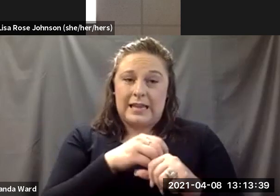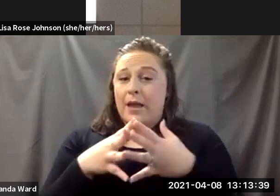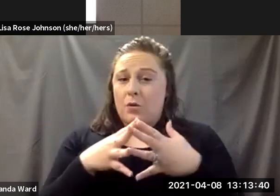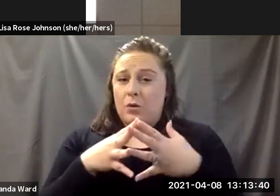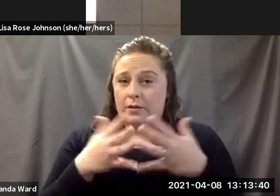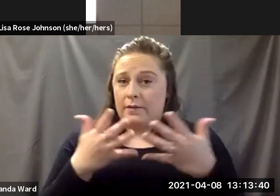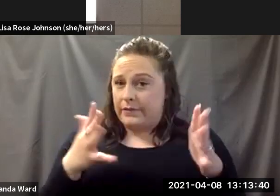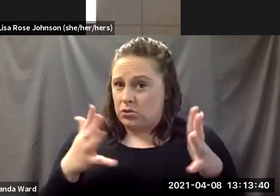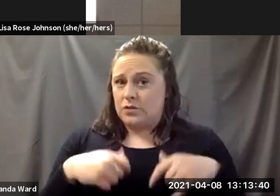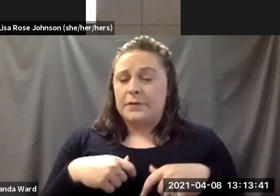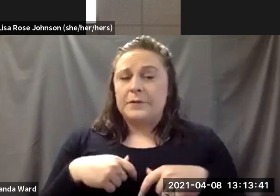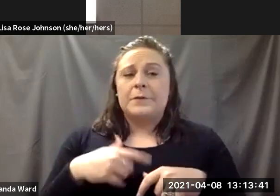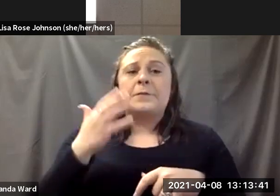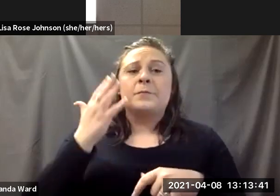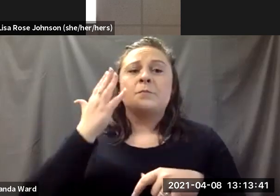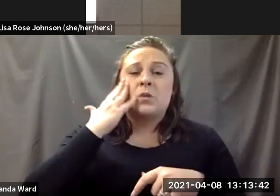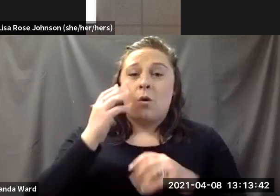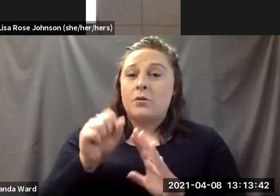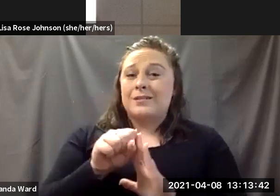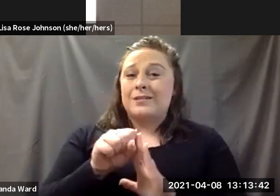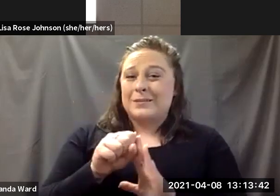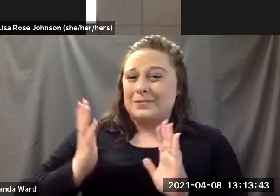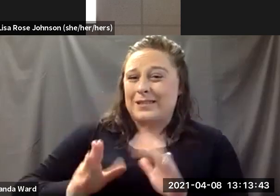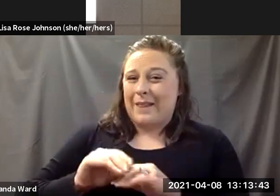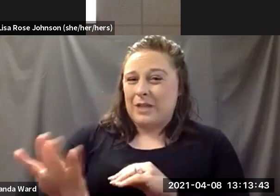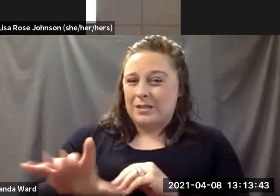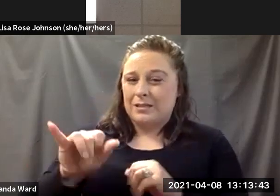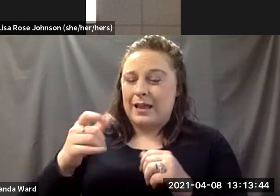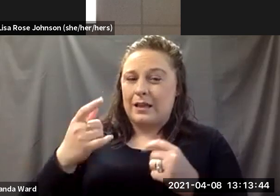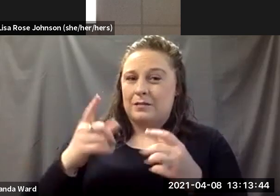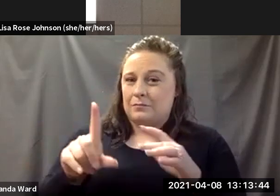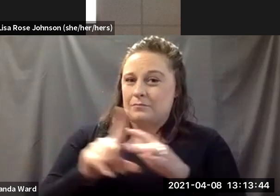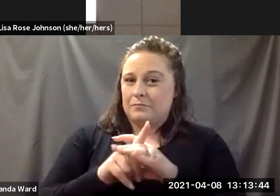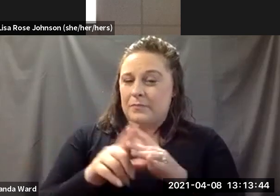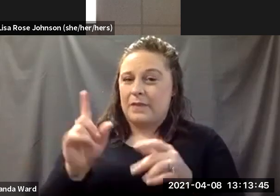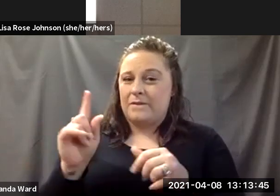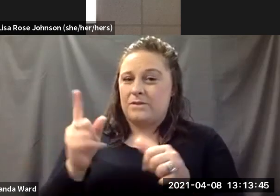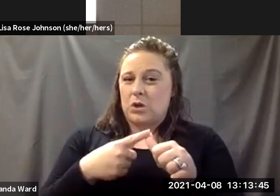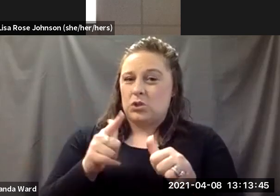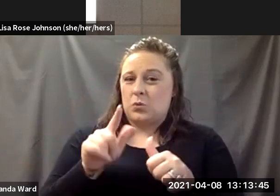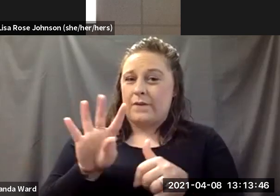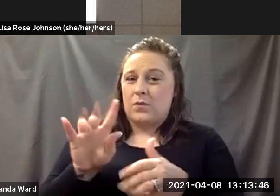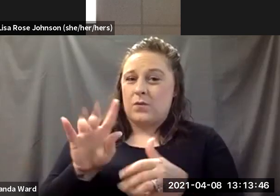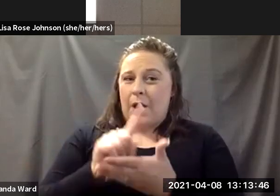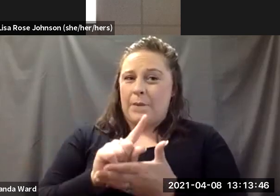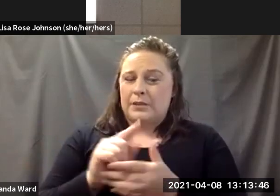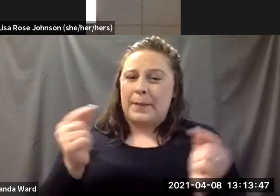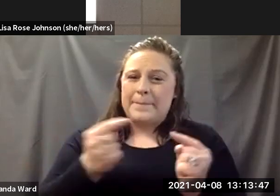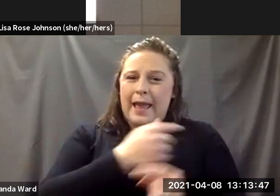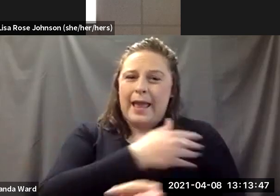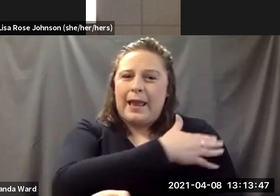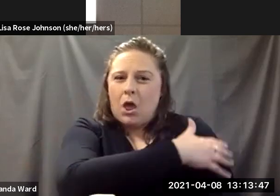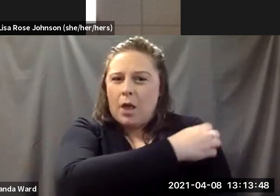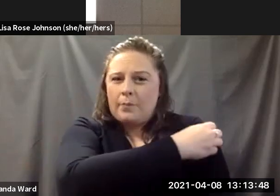And we know that there are symptoms, side effects that appear within the first 24 hours for many people: pain in the arm,